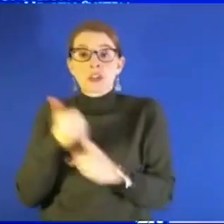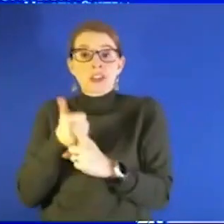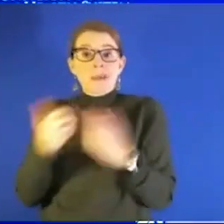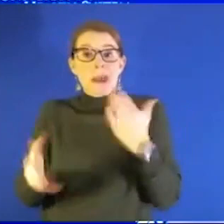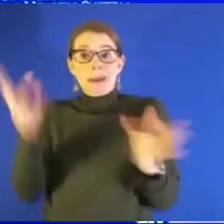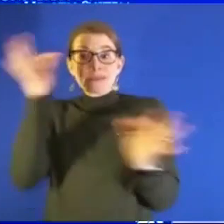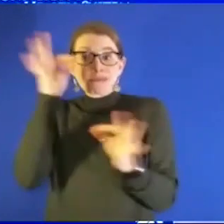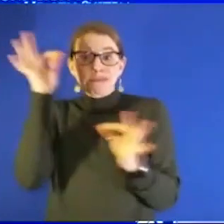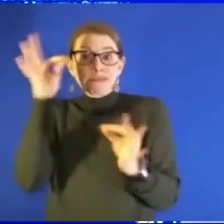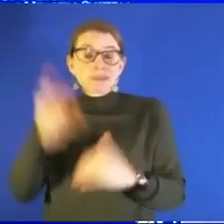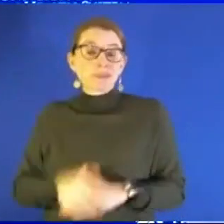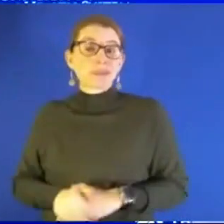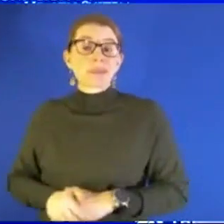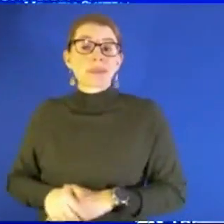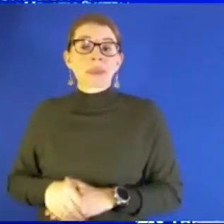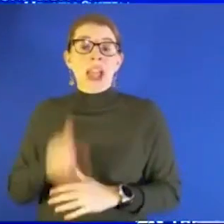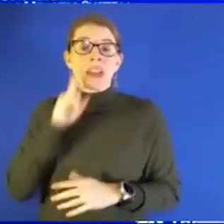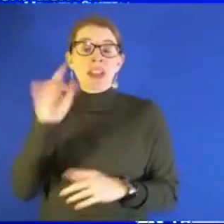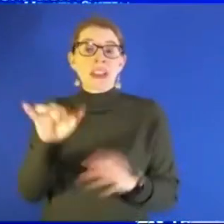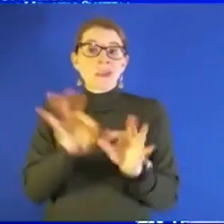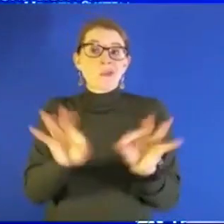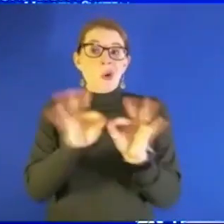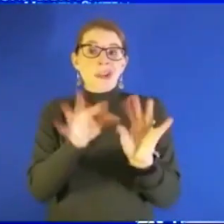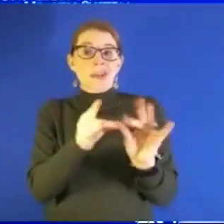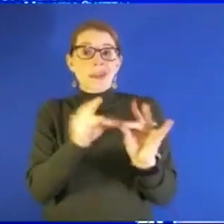important statement that you made there, Steve.